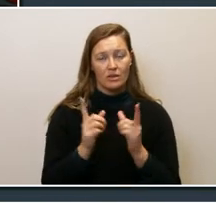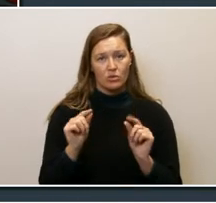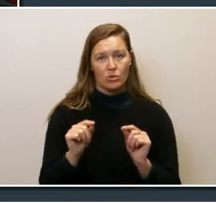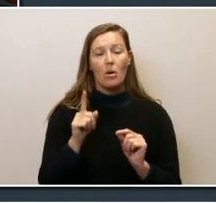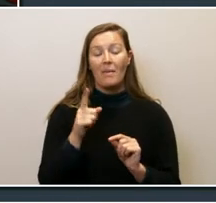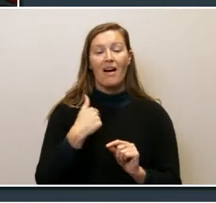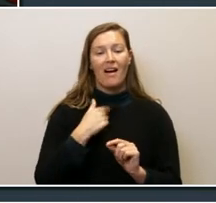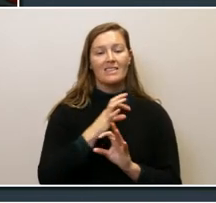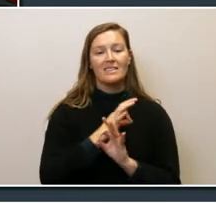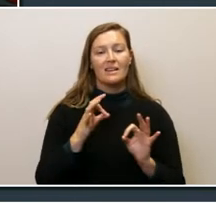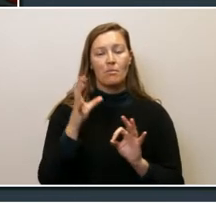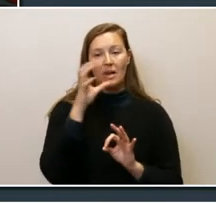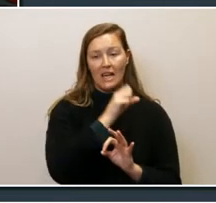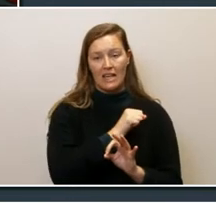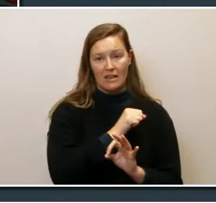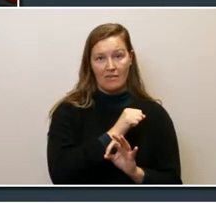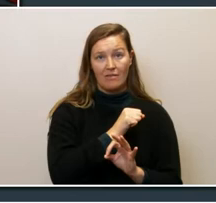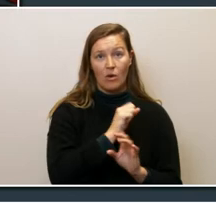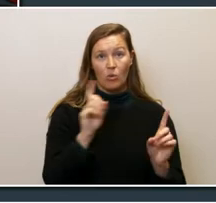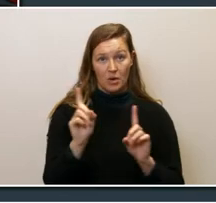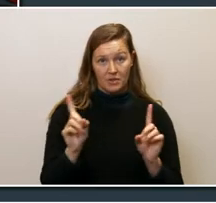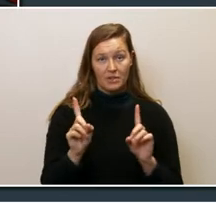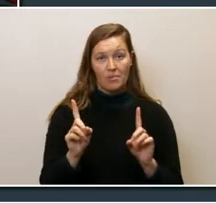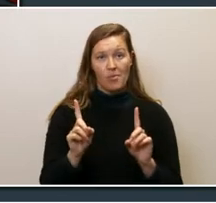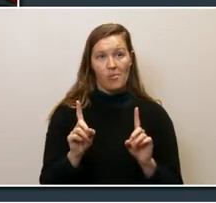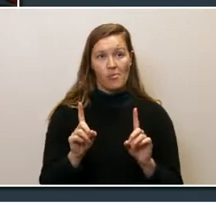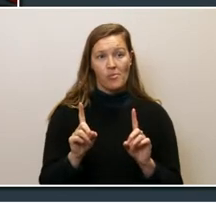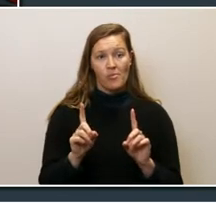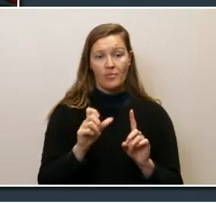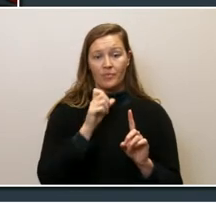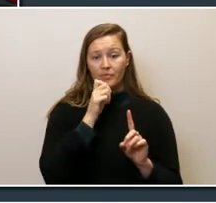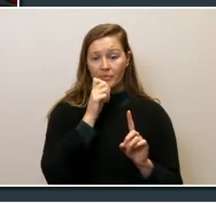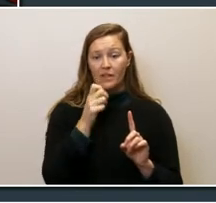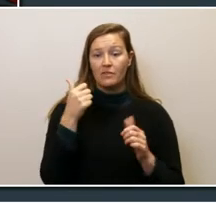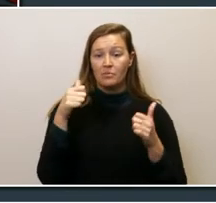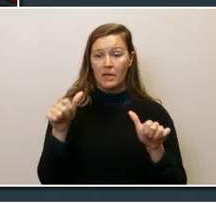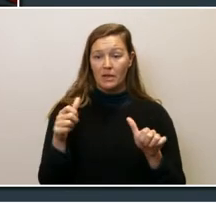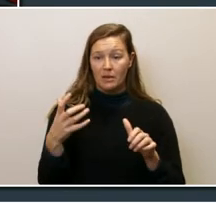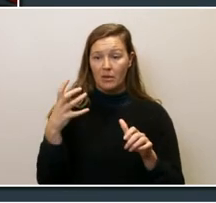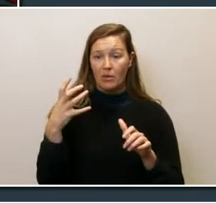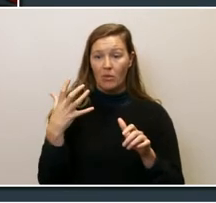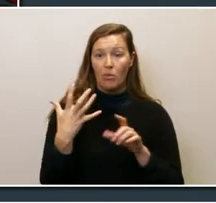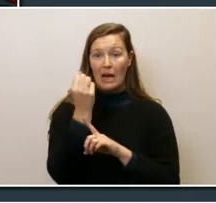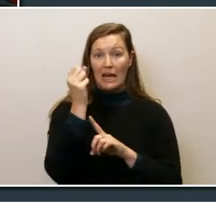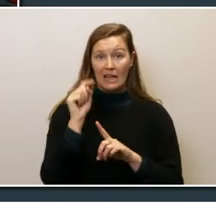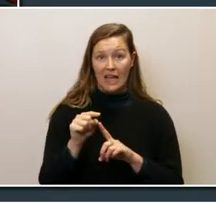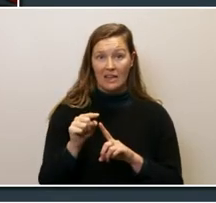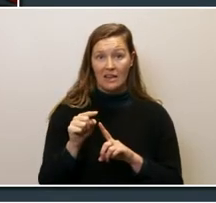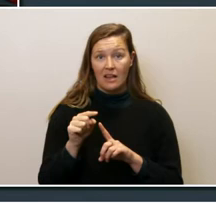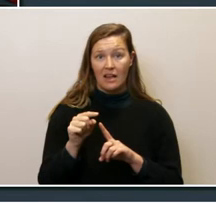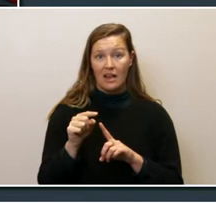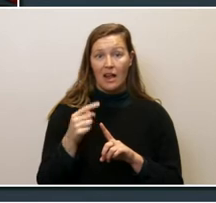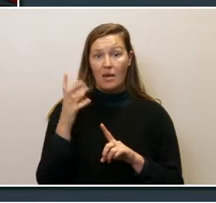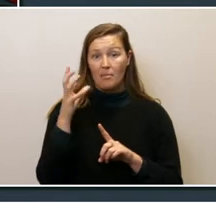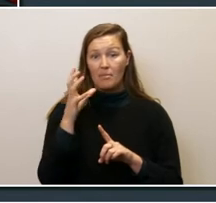I actually did believe that what would happen once we had fought and won that battle is that our region